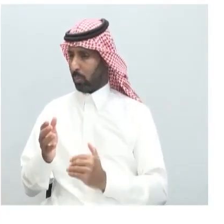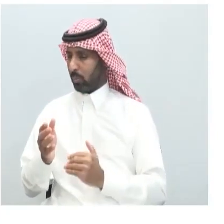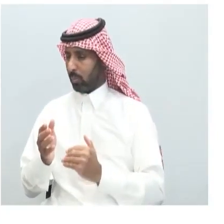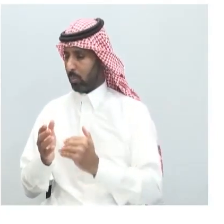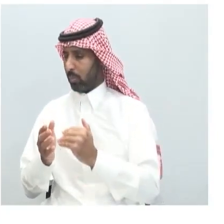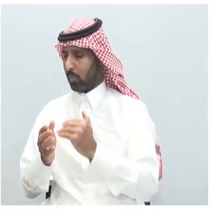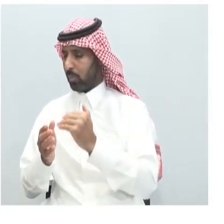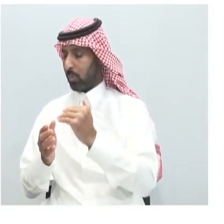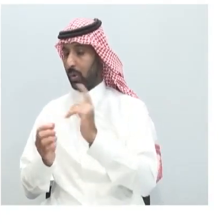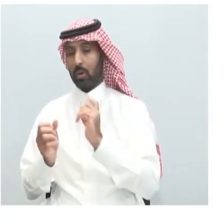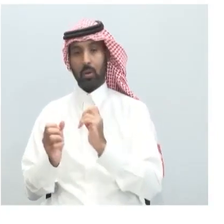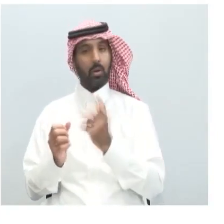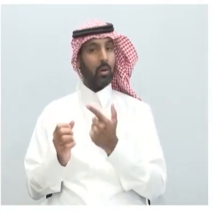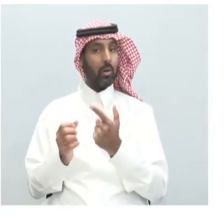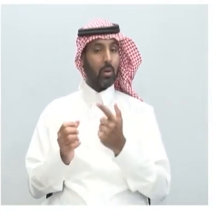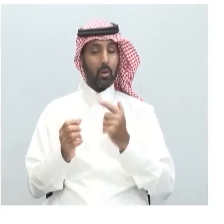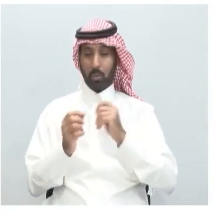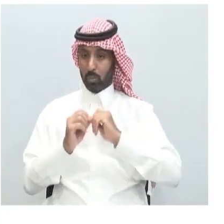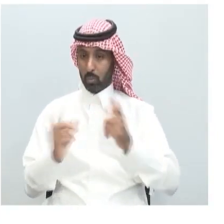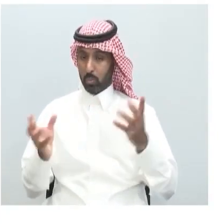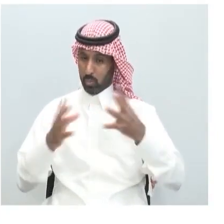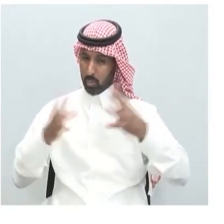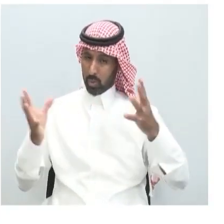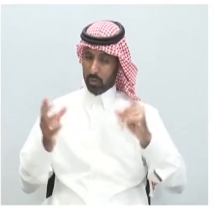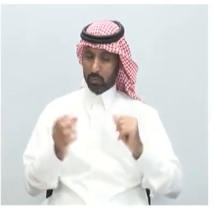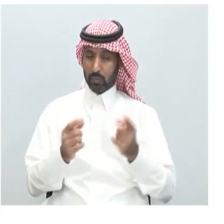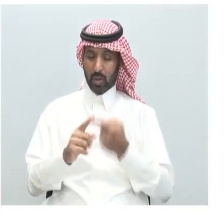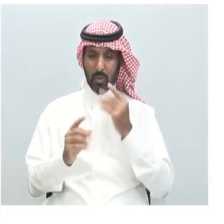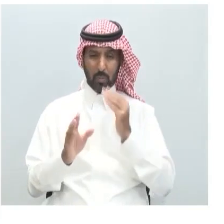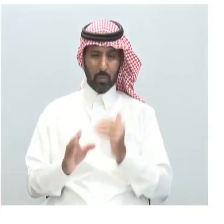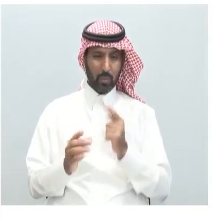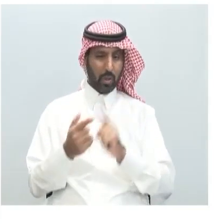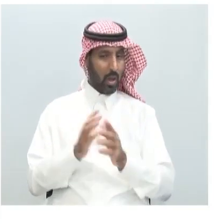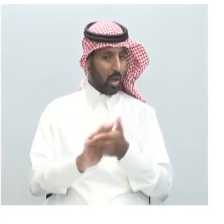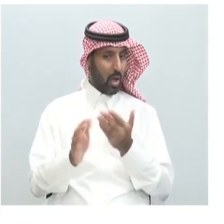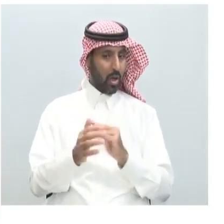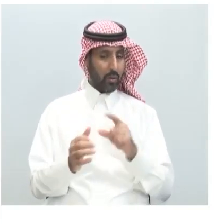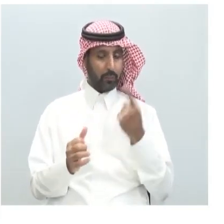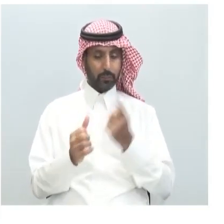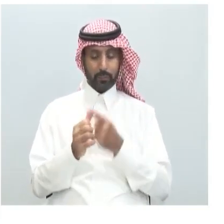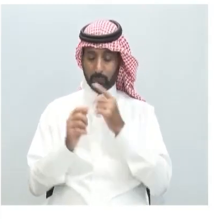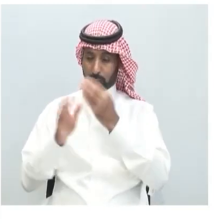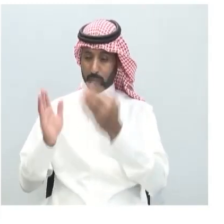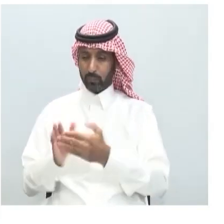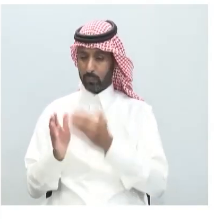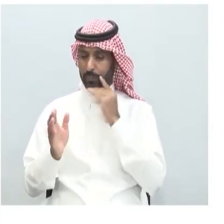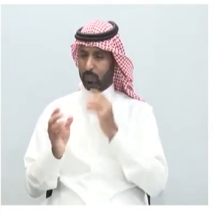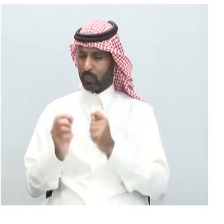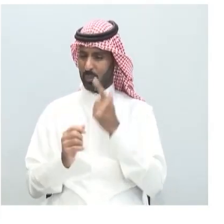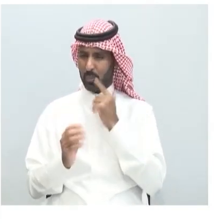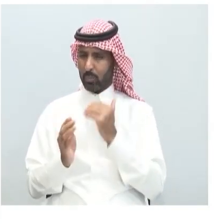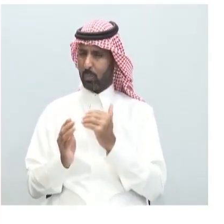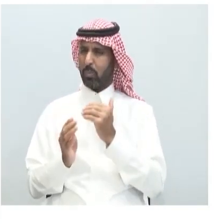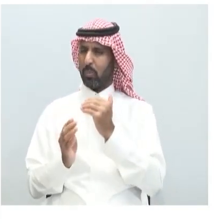quickly. So you have to use two and enough. The first one is already done here. The elevator moves too